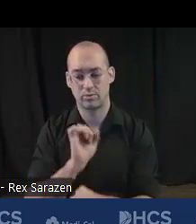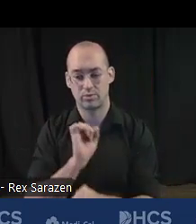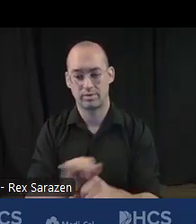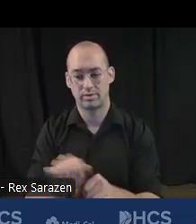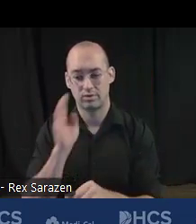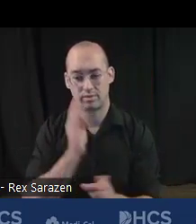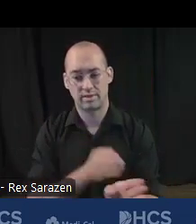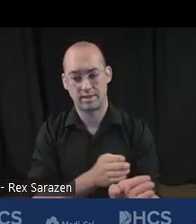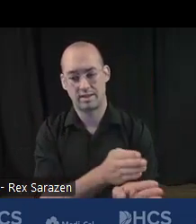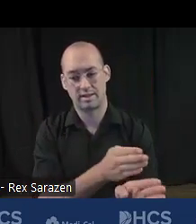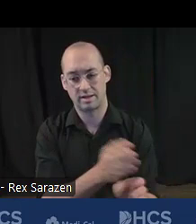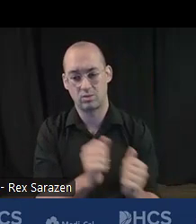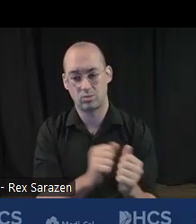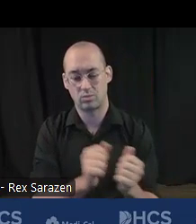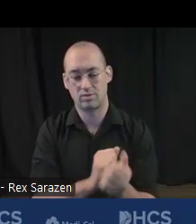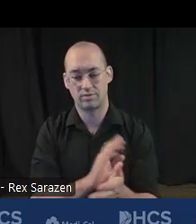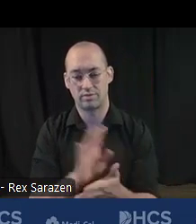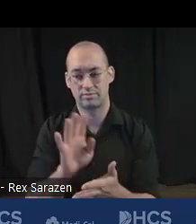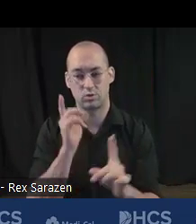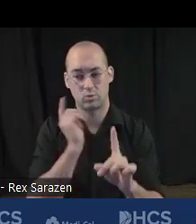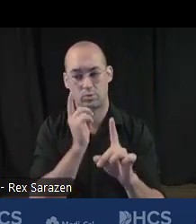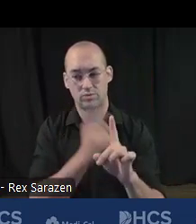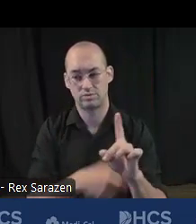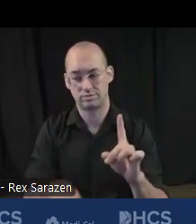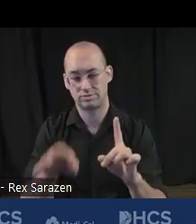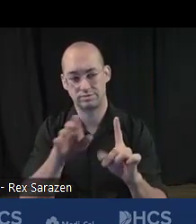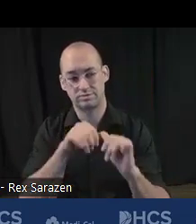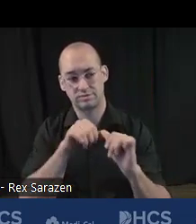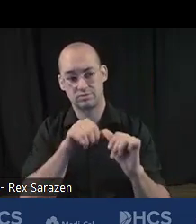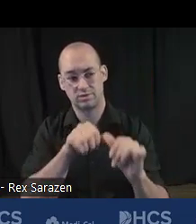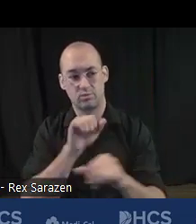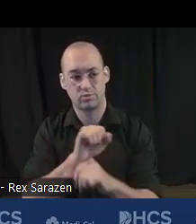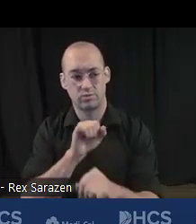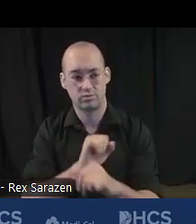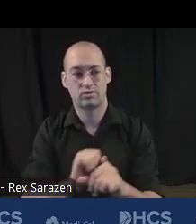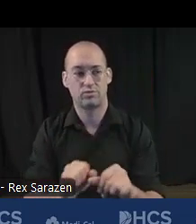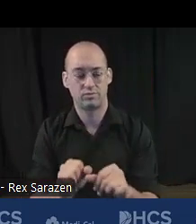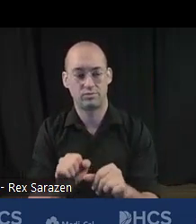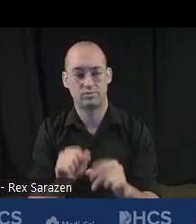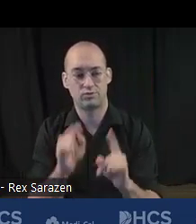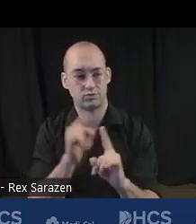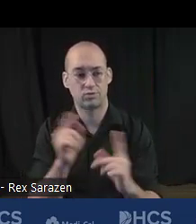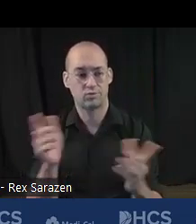with our CalAIM goals and continuing to work towards